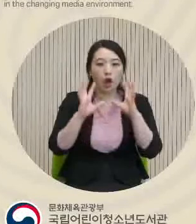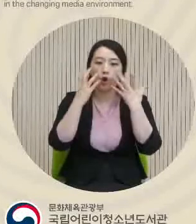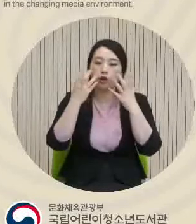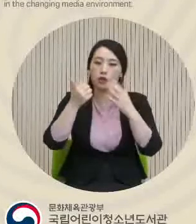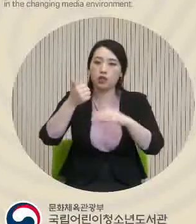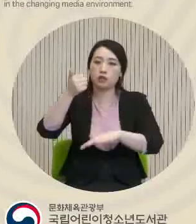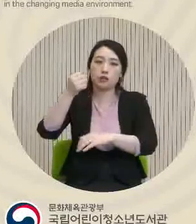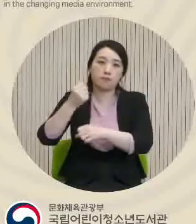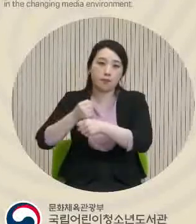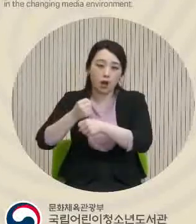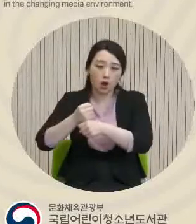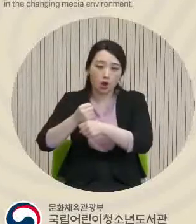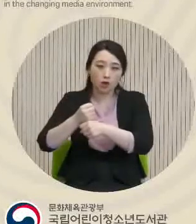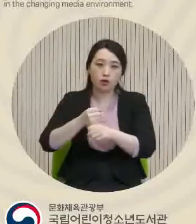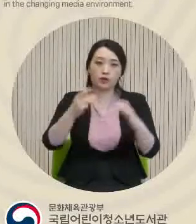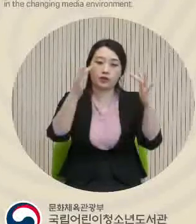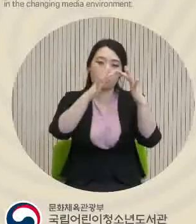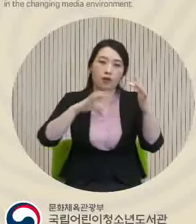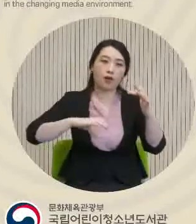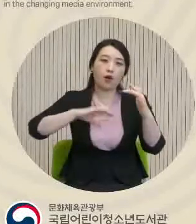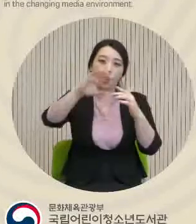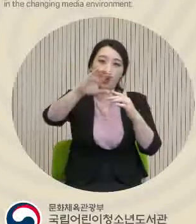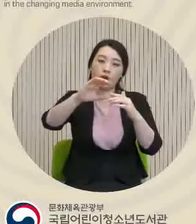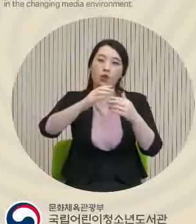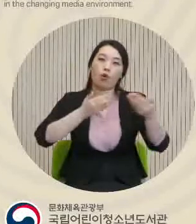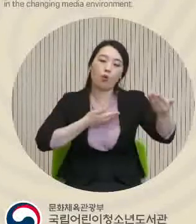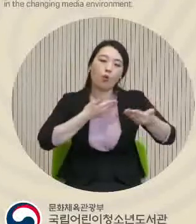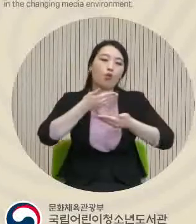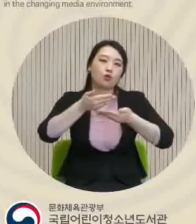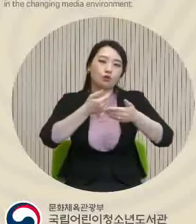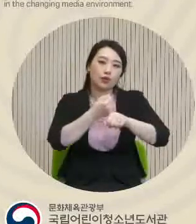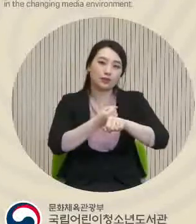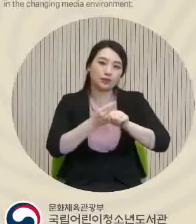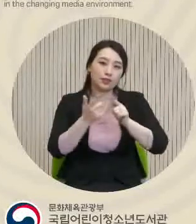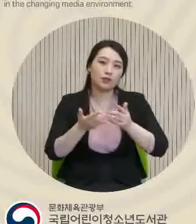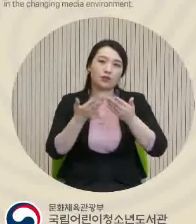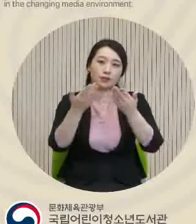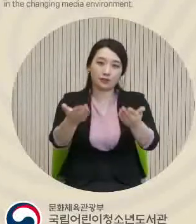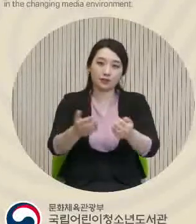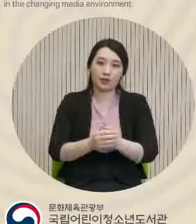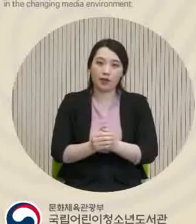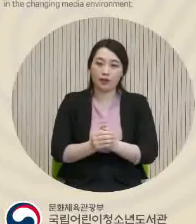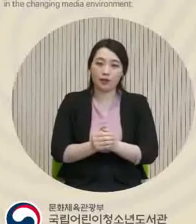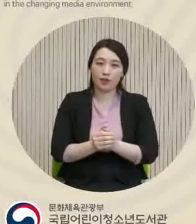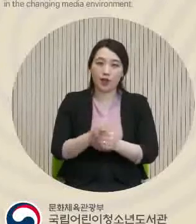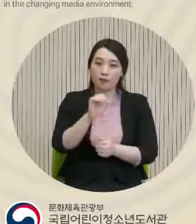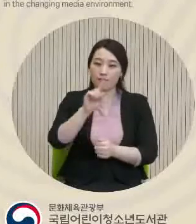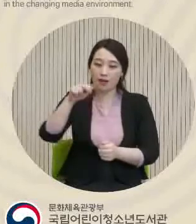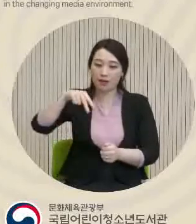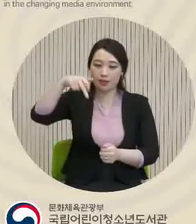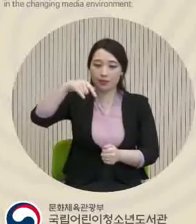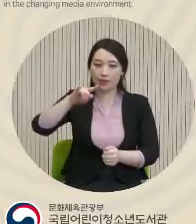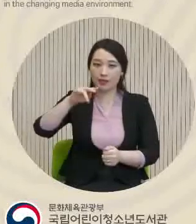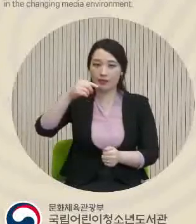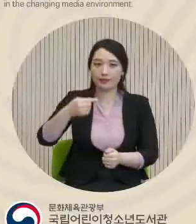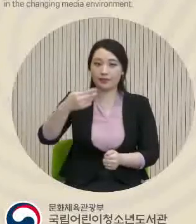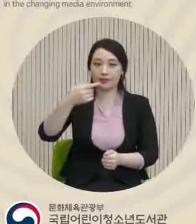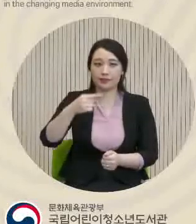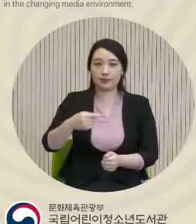the reading environment or reading activity to us when we are developing these programs.